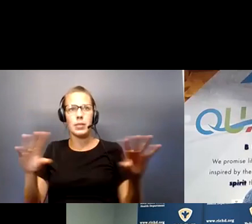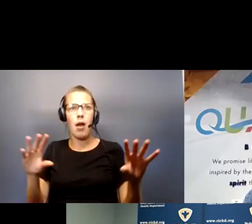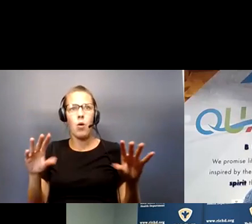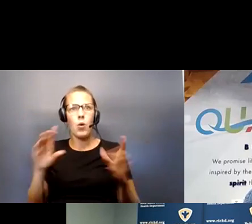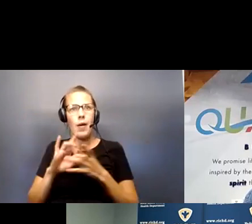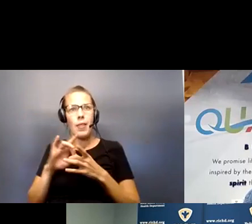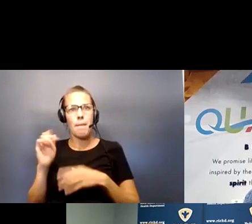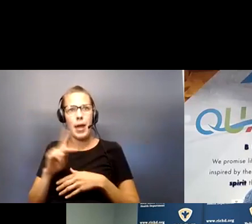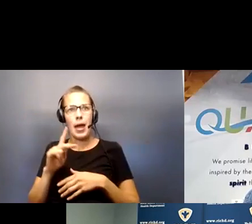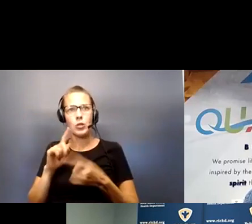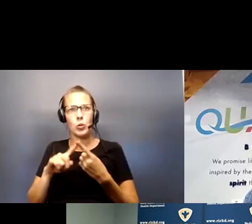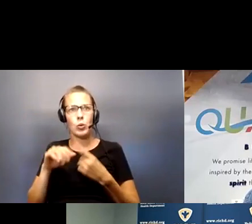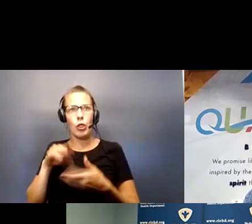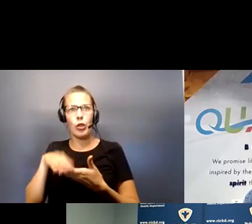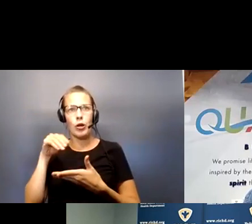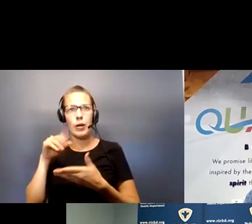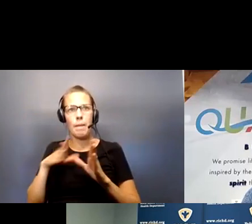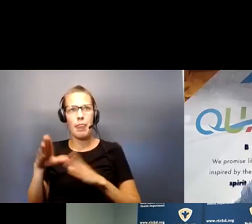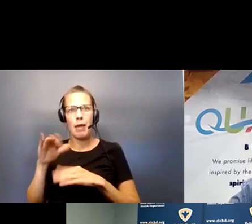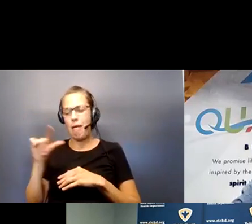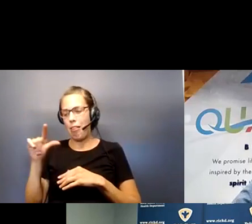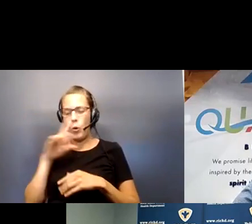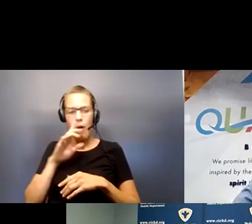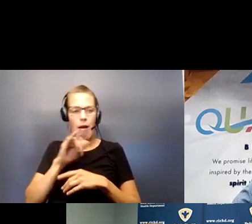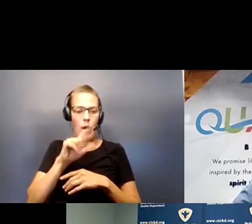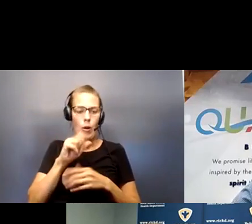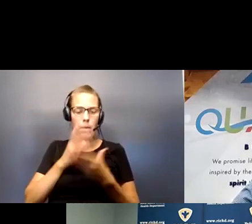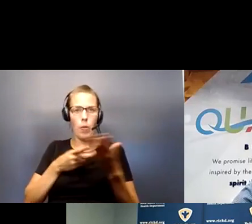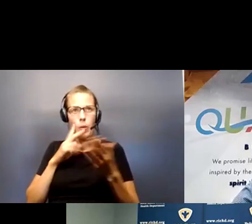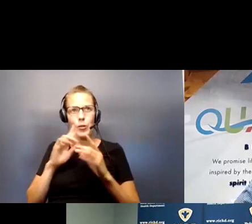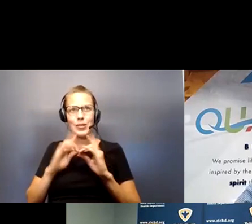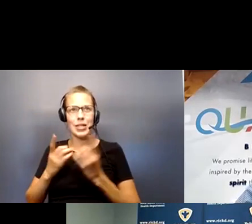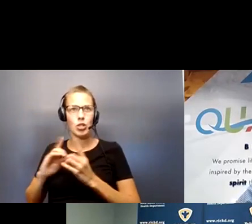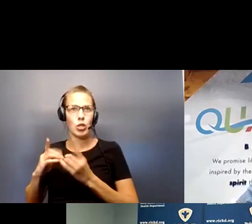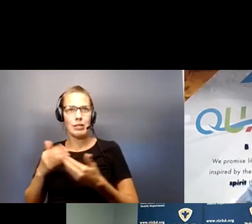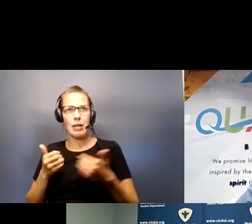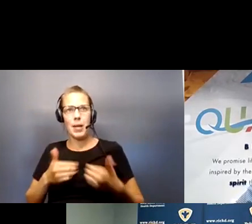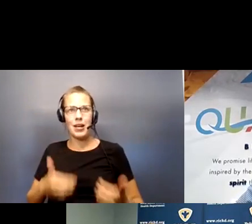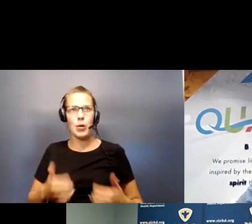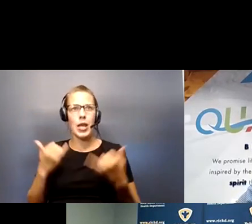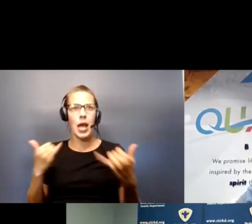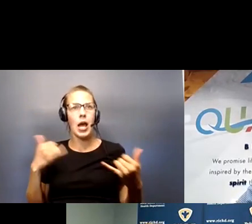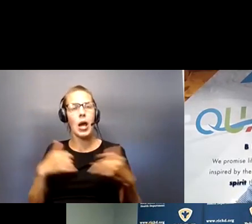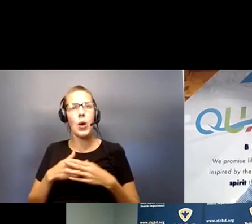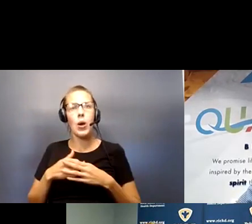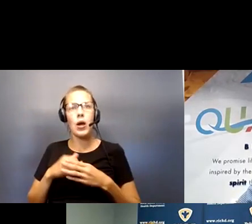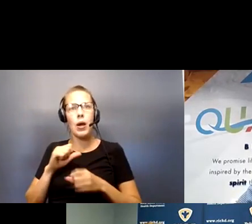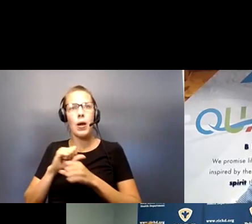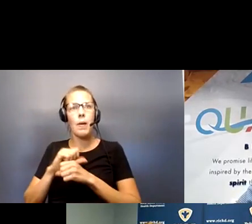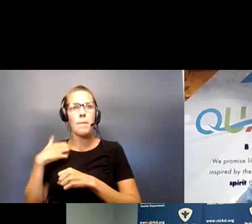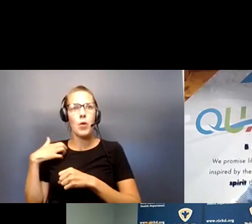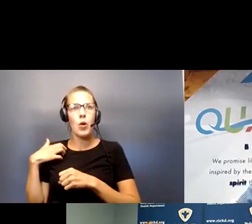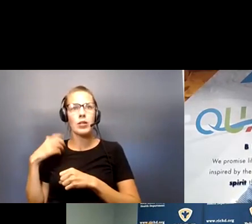the return to learn plans, both in Illinois and Iowa, and we're going district by district right now. So employers who have a workforce